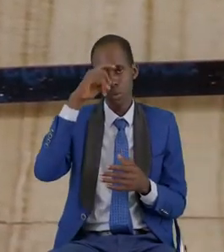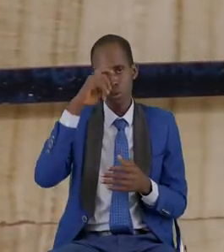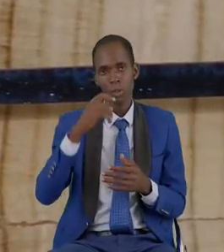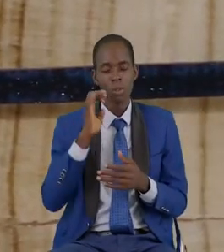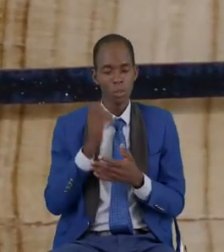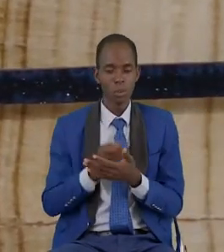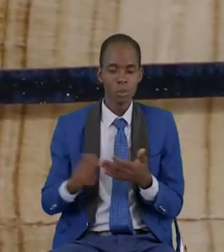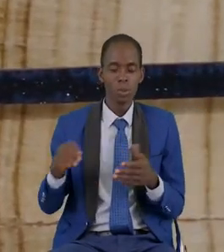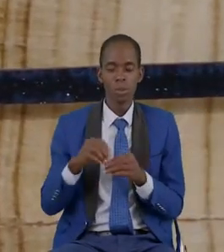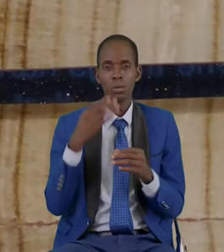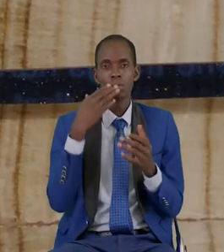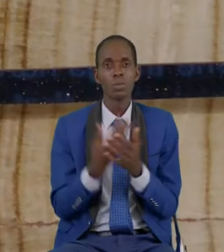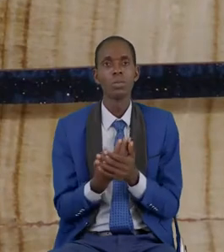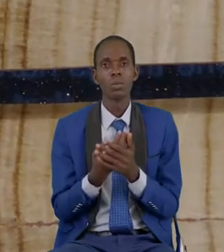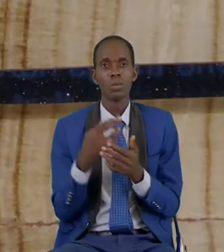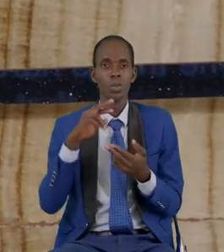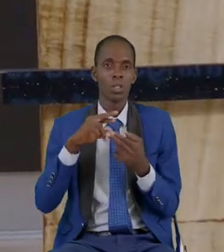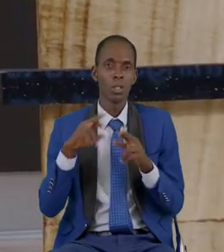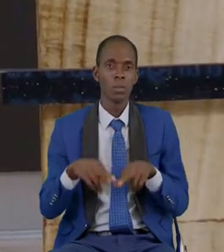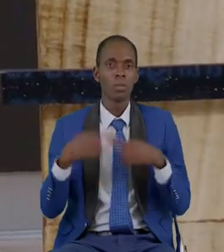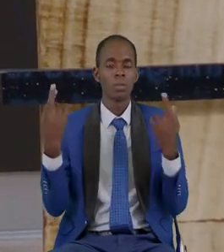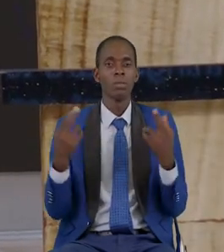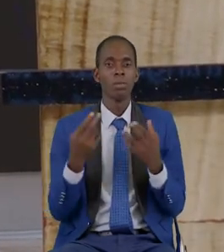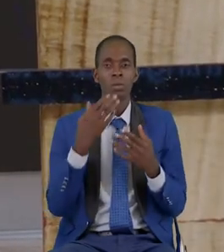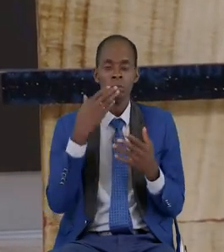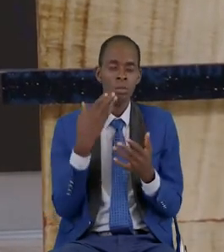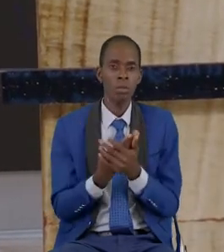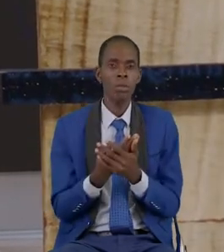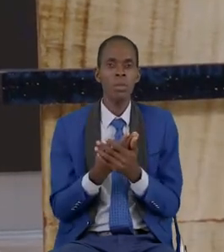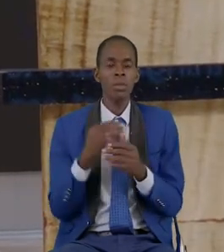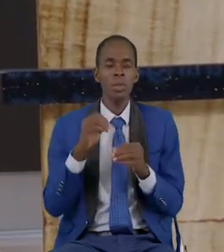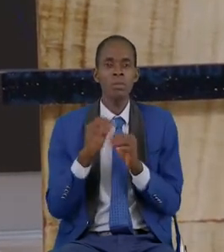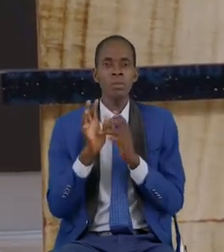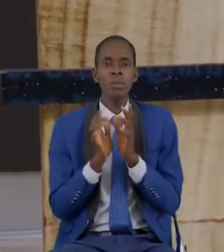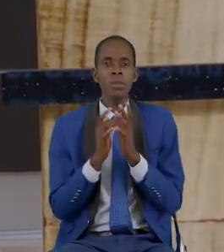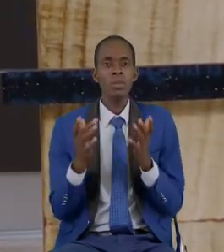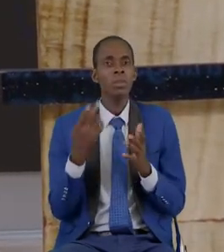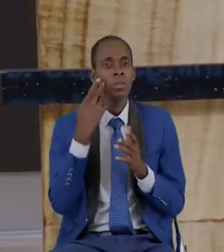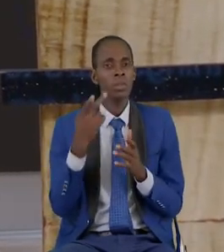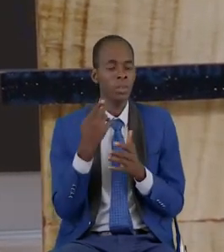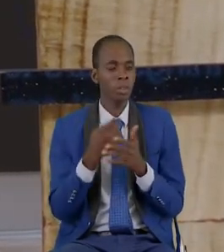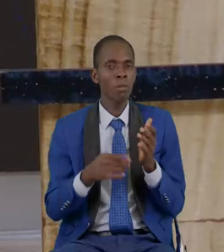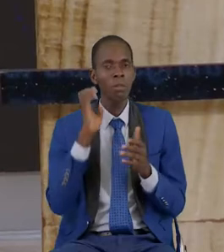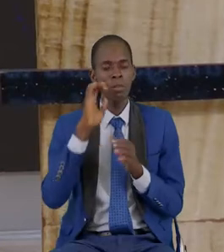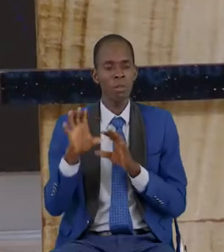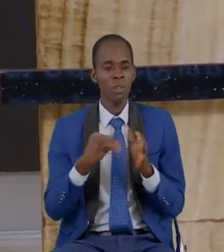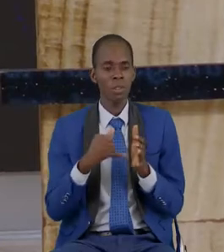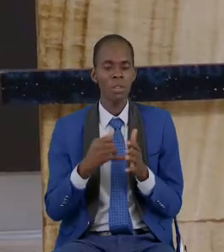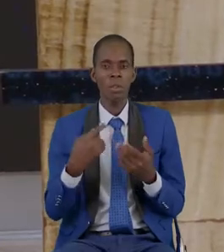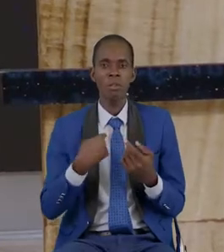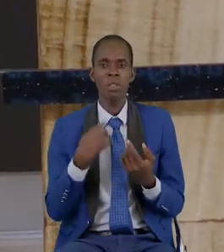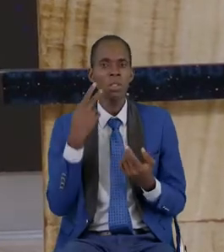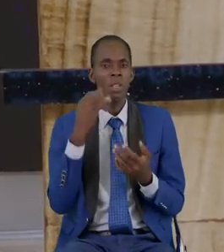and he wrote the scripture. No, I will not do that, because look at what he did to me. There are people who say they